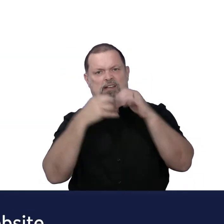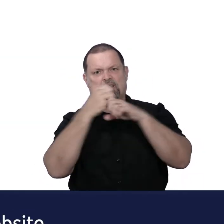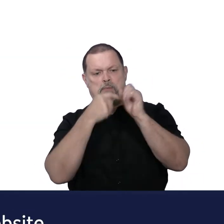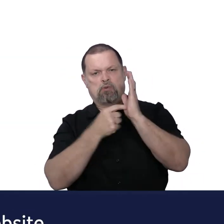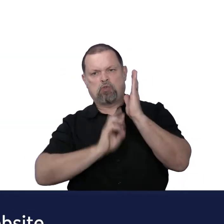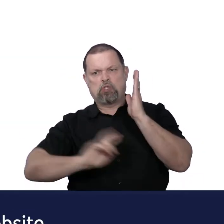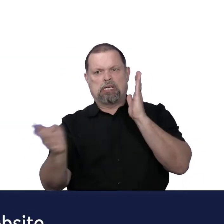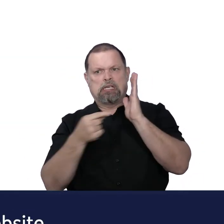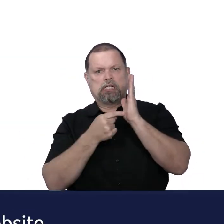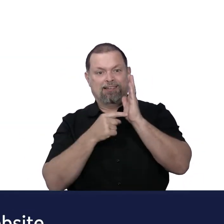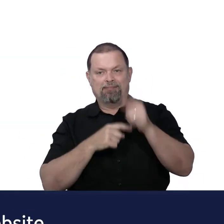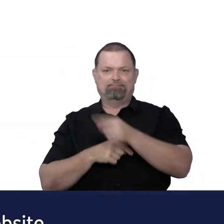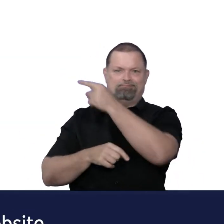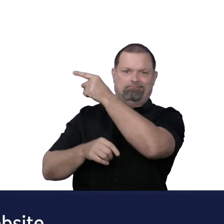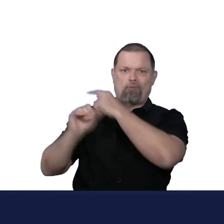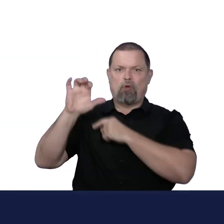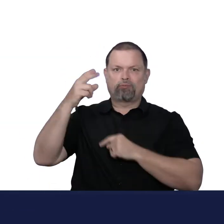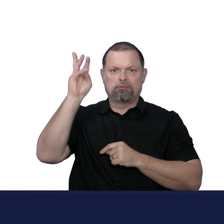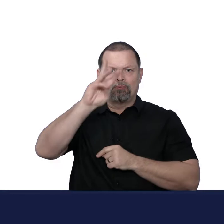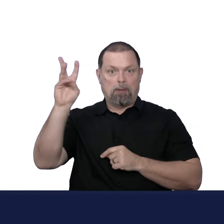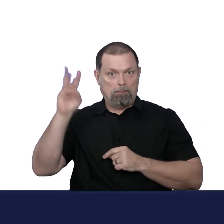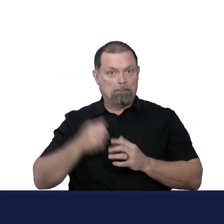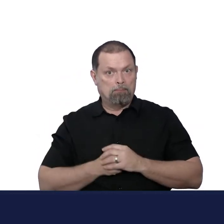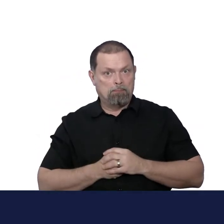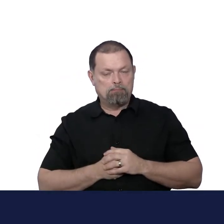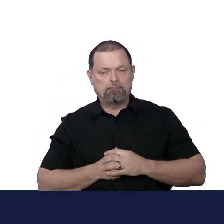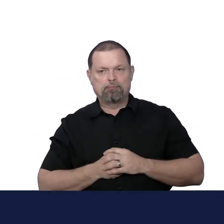can find this summary on Arch's website.